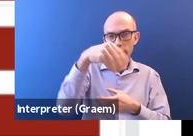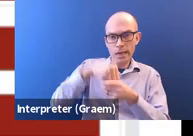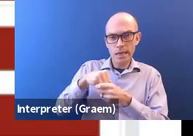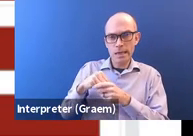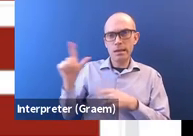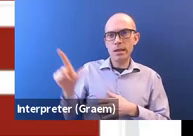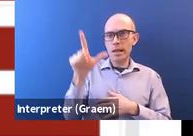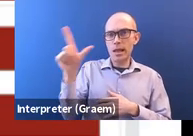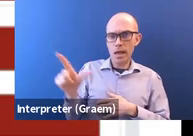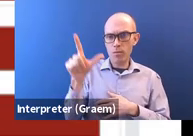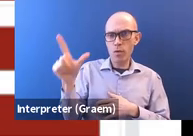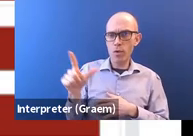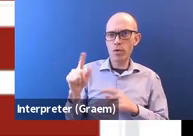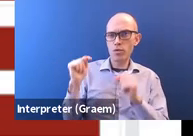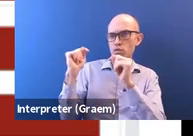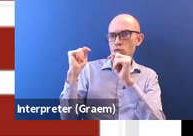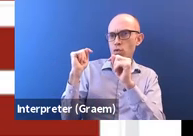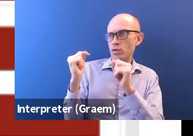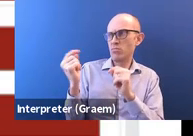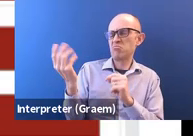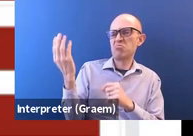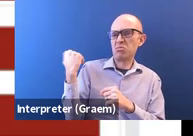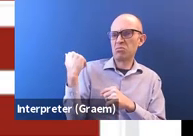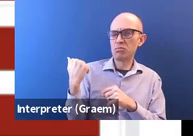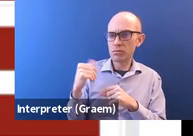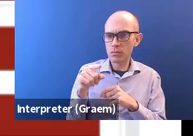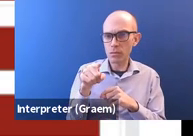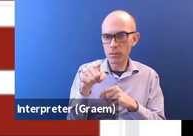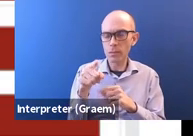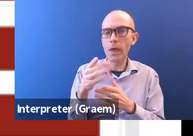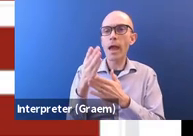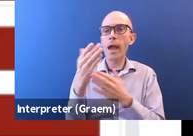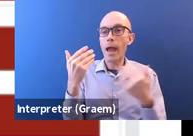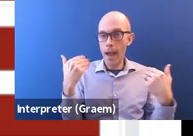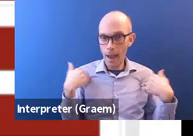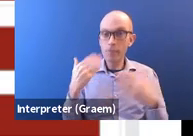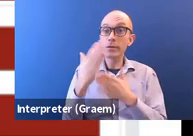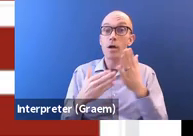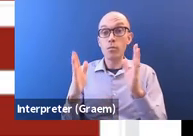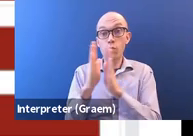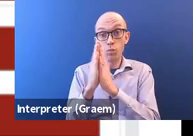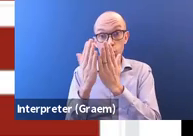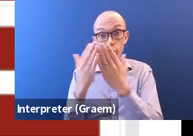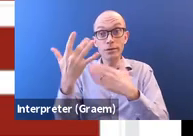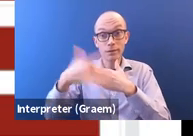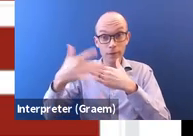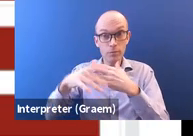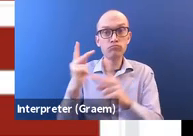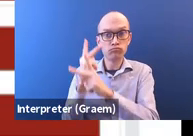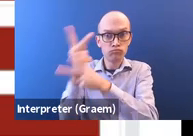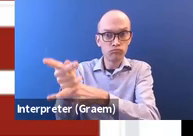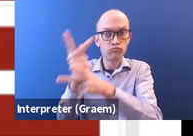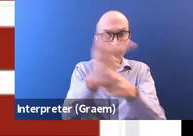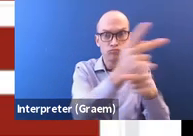library and tutorial session earlier. So while they do have some textbooks available to loan out